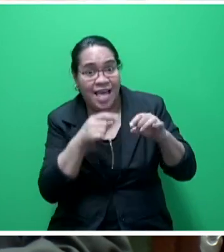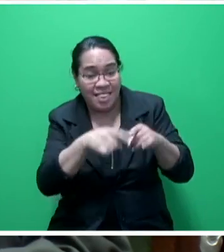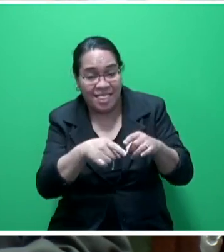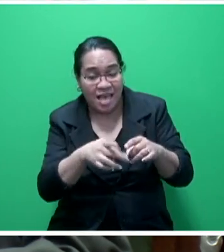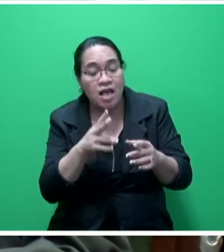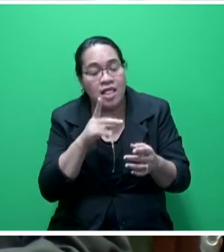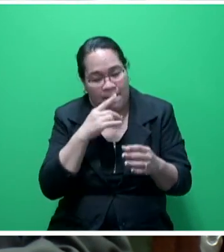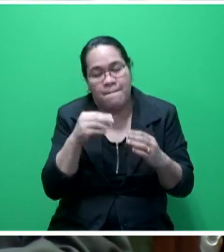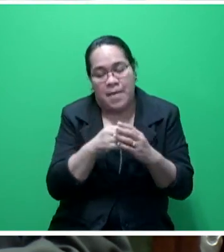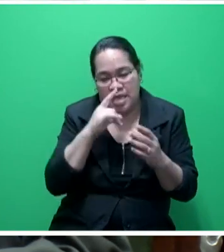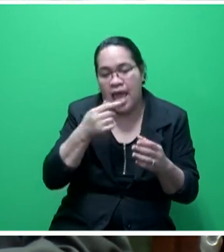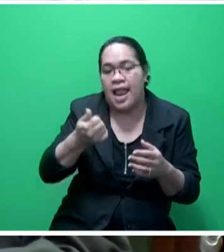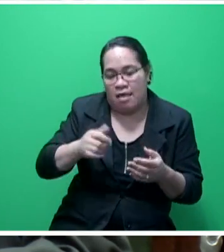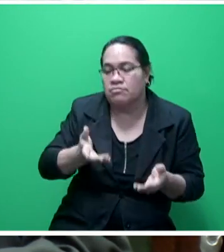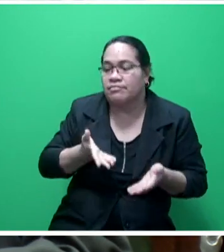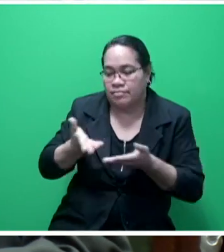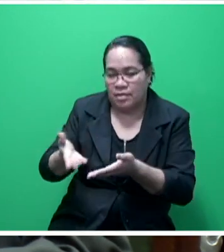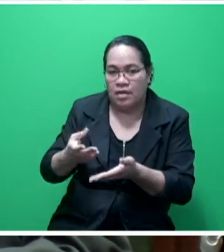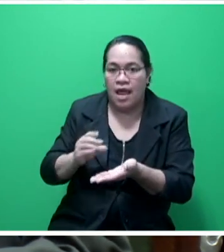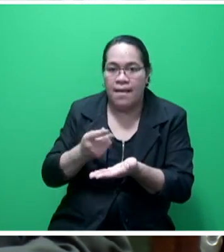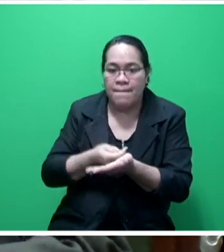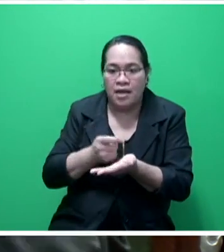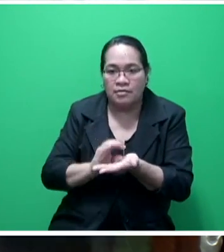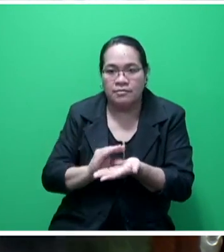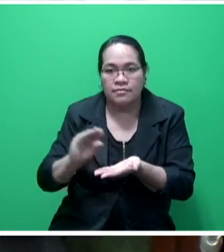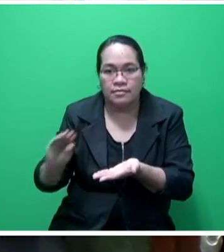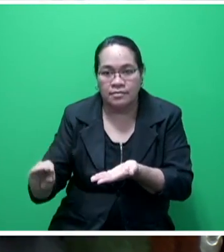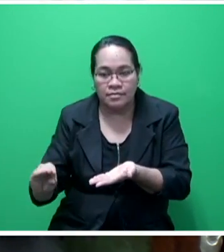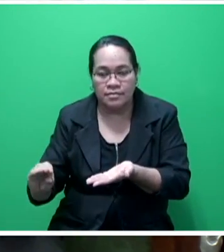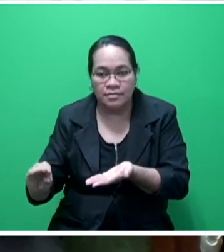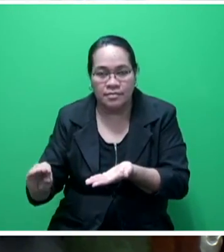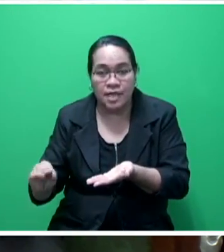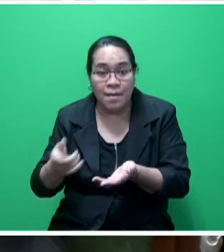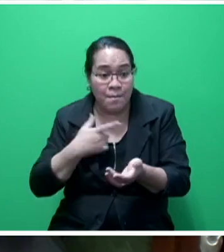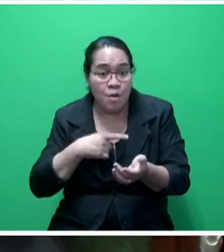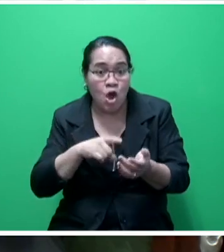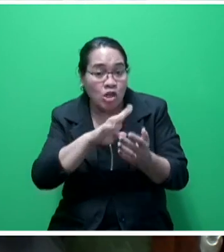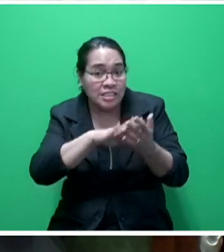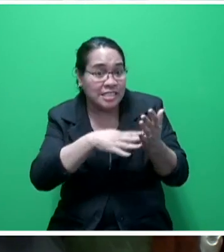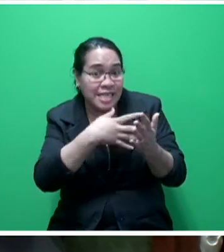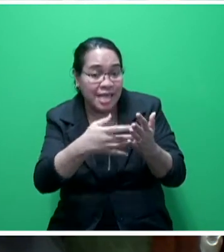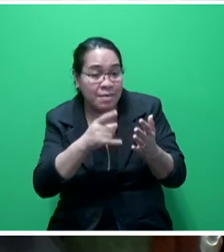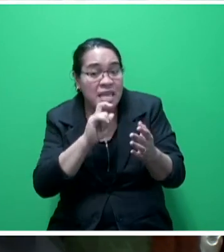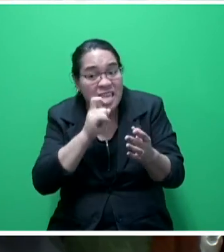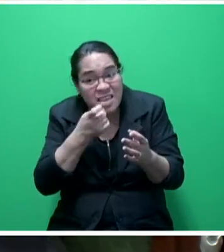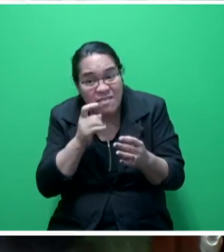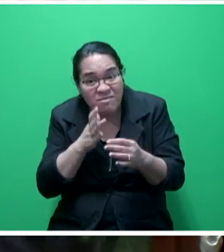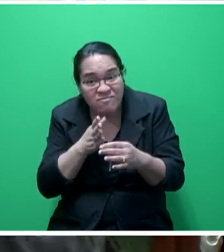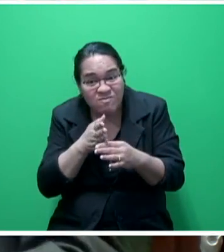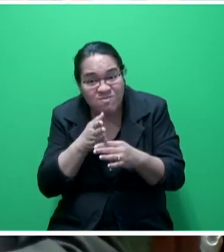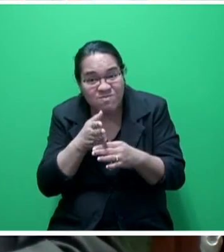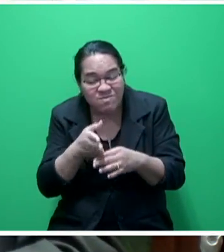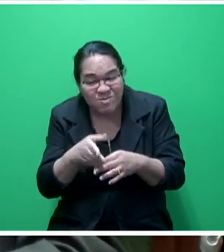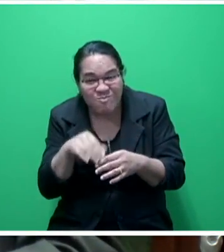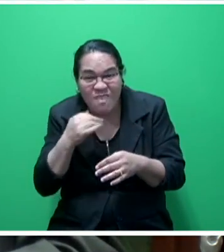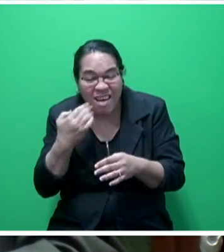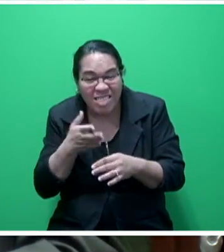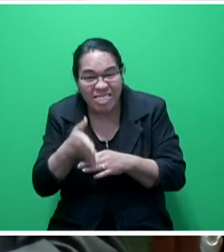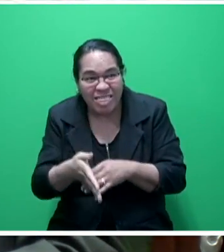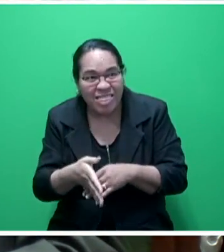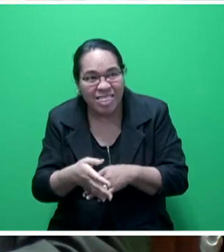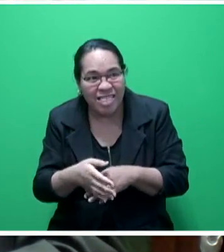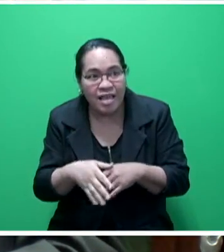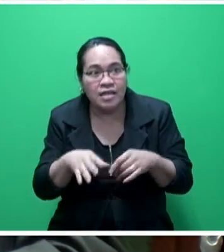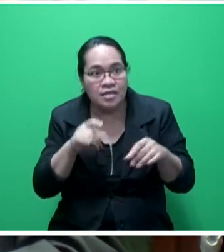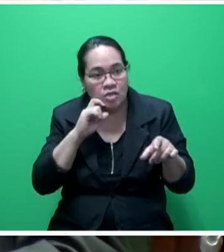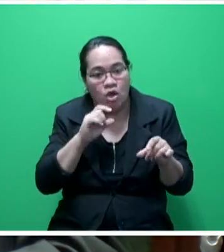you money because the credit guarantee scheme means that if you fall over, that credit guarantee scheme will actually take